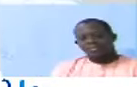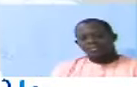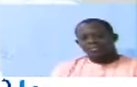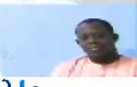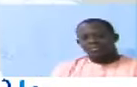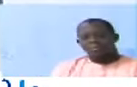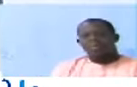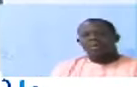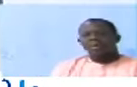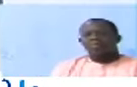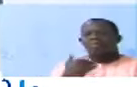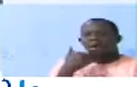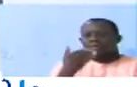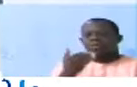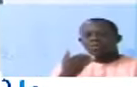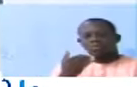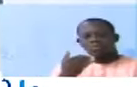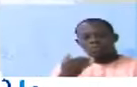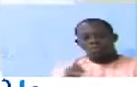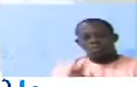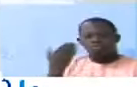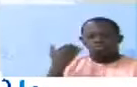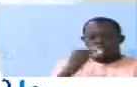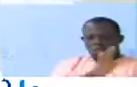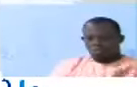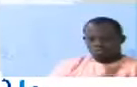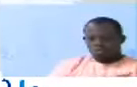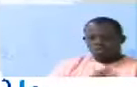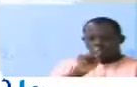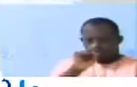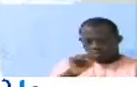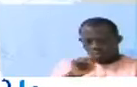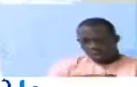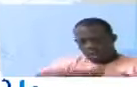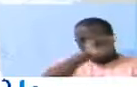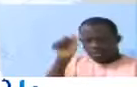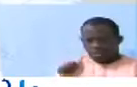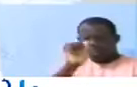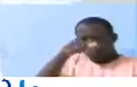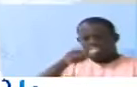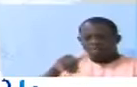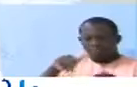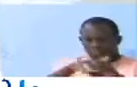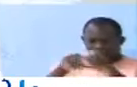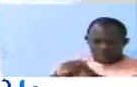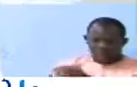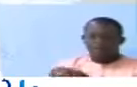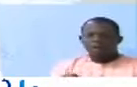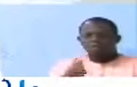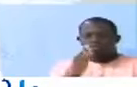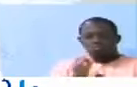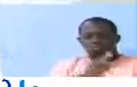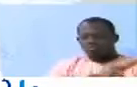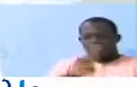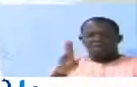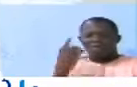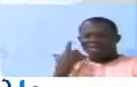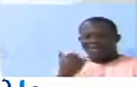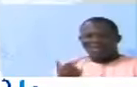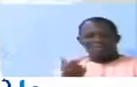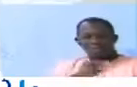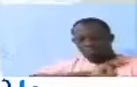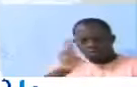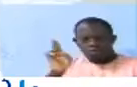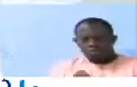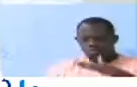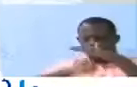was it also the case that you and your colleagues were against a military government fo abe